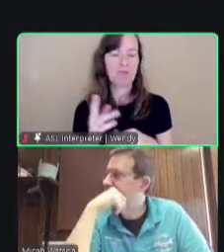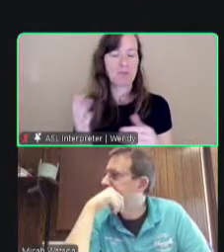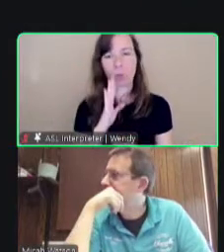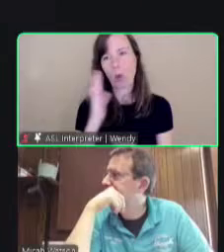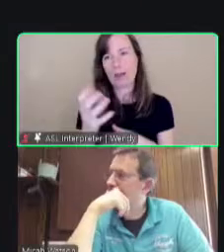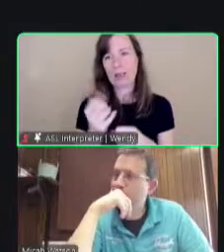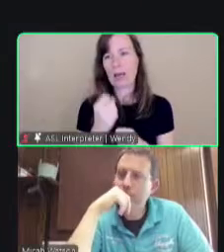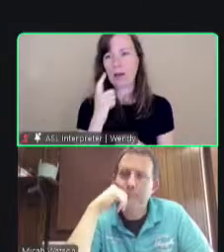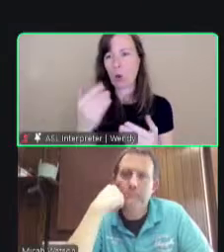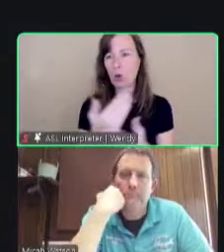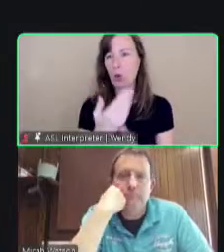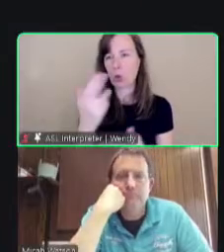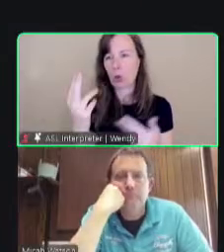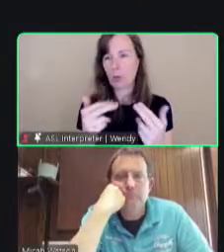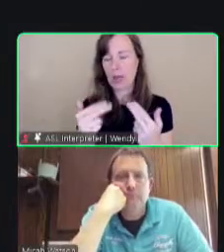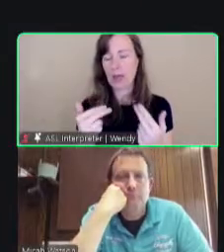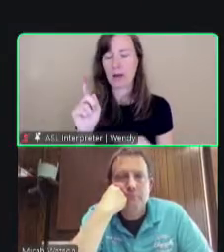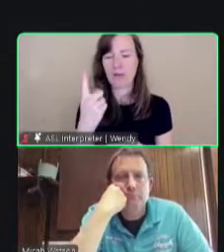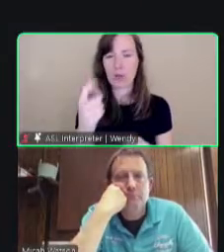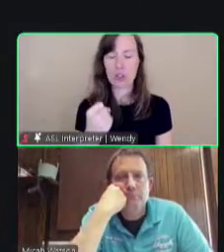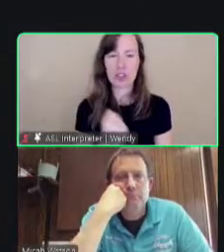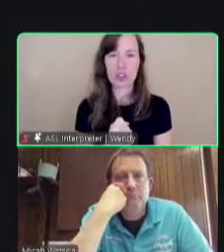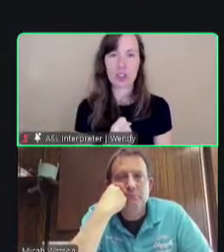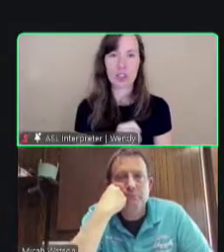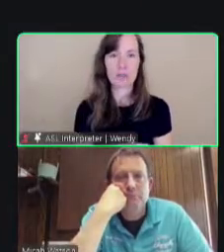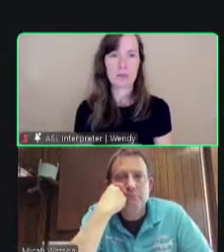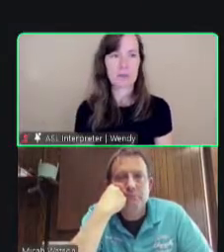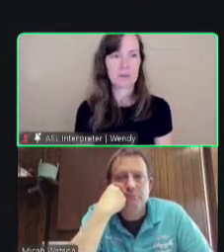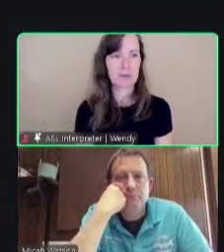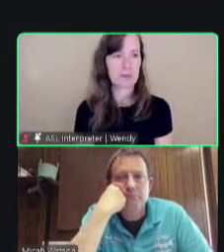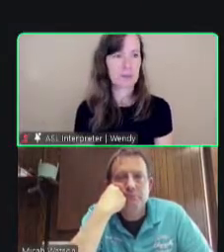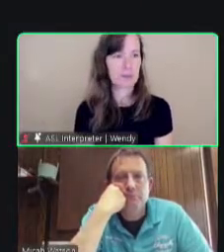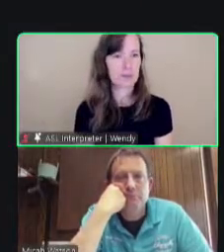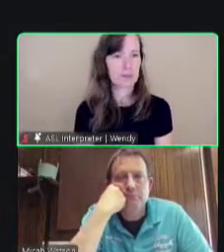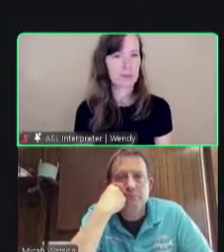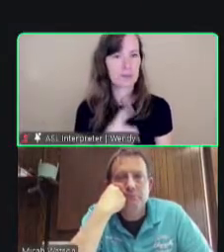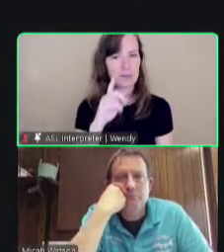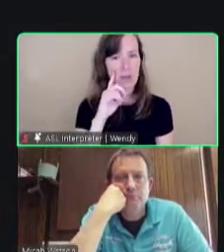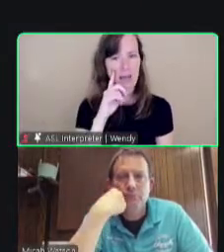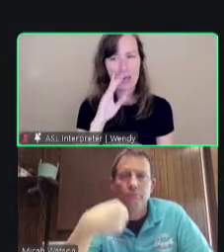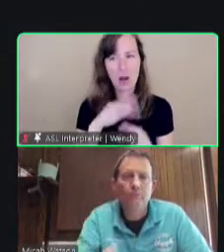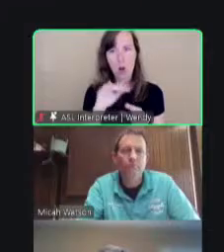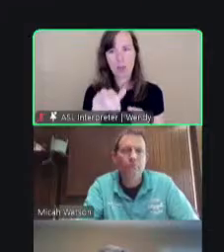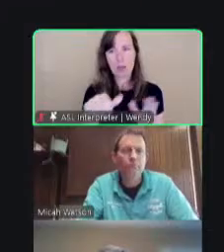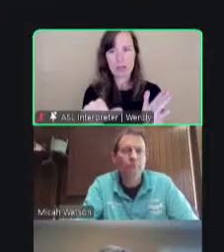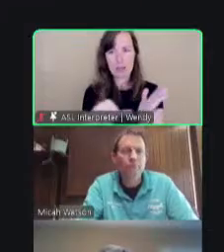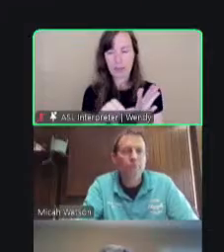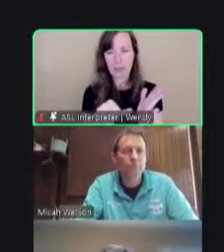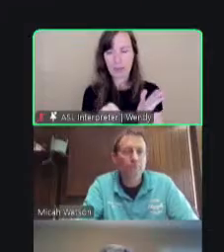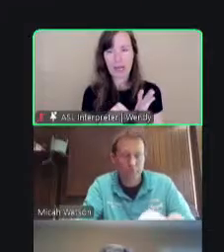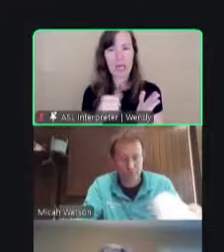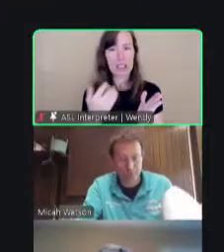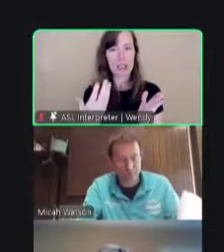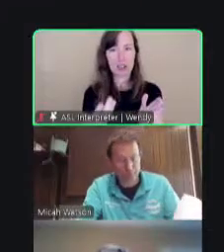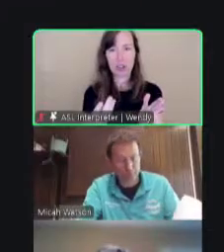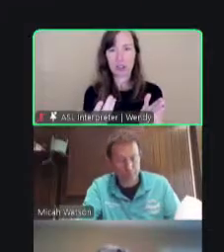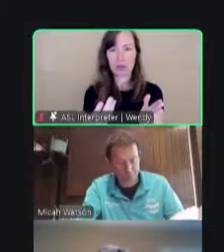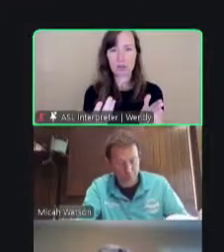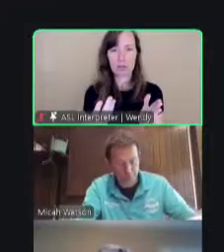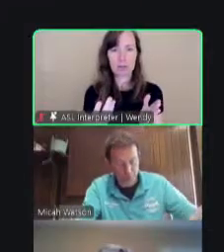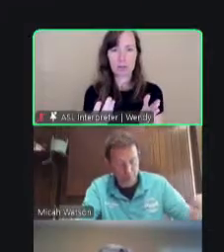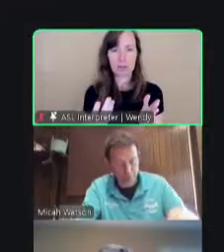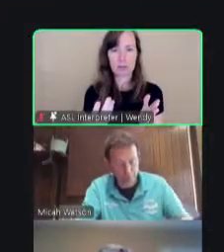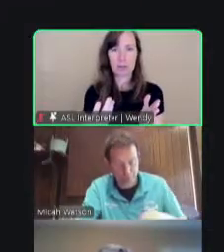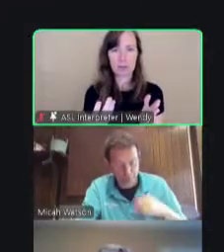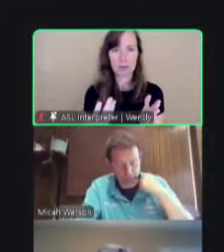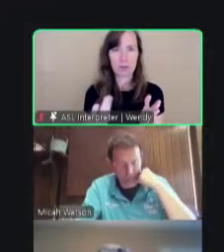in its first year. And I think on this page, that's basically the